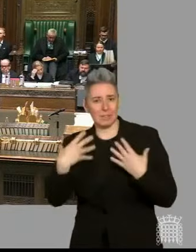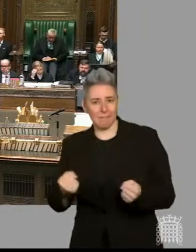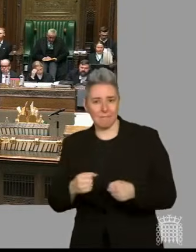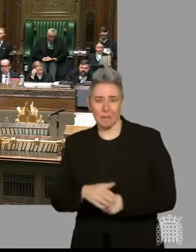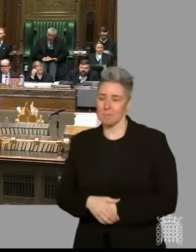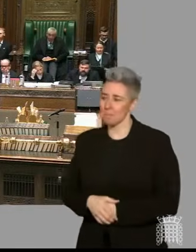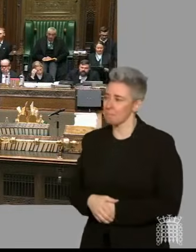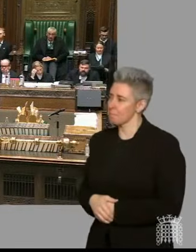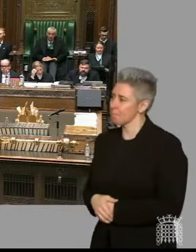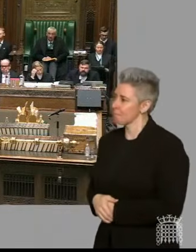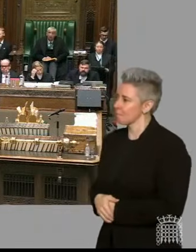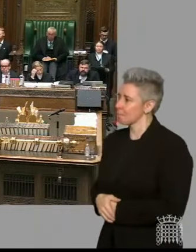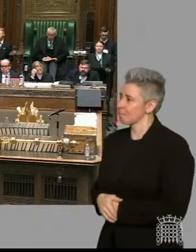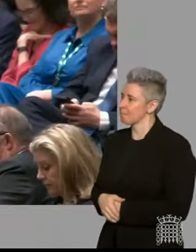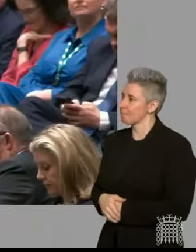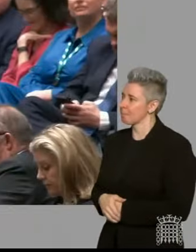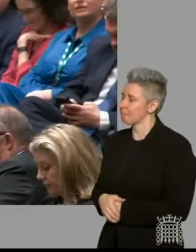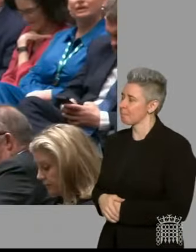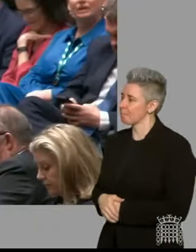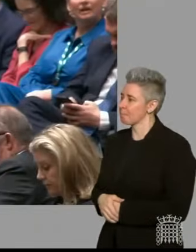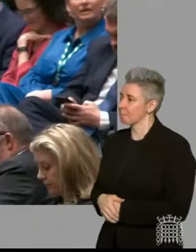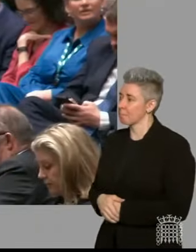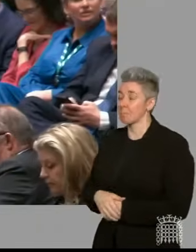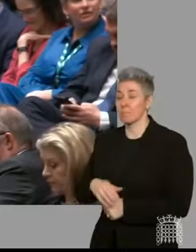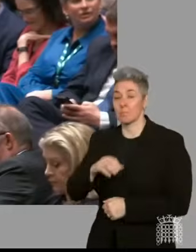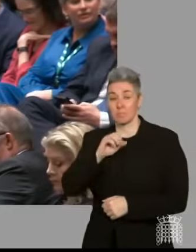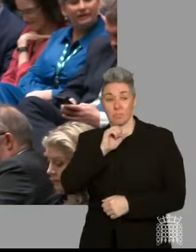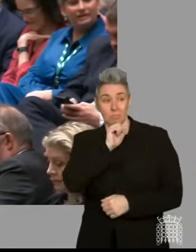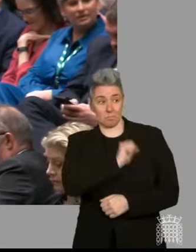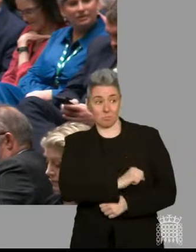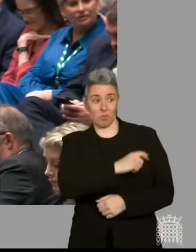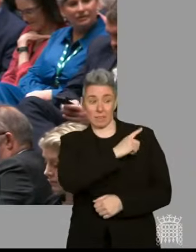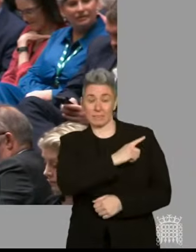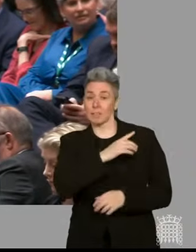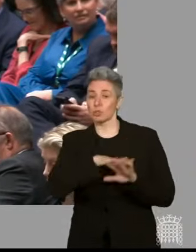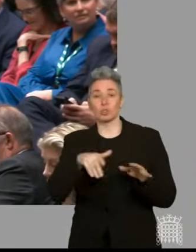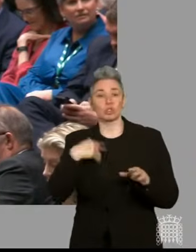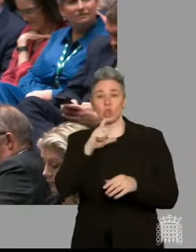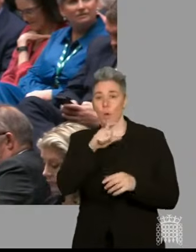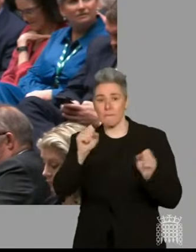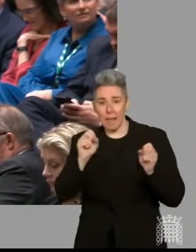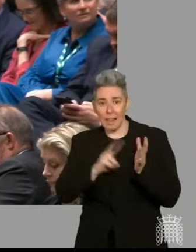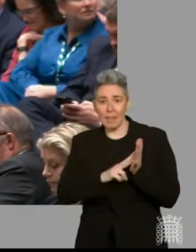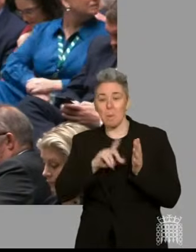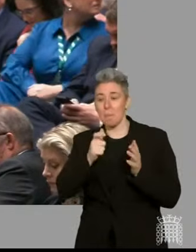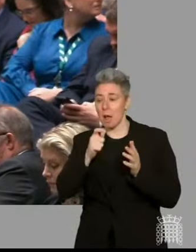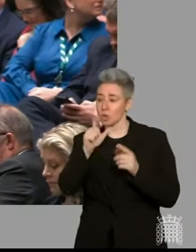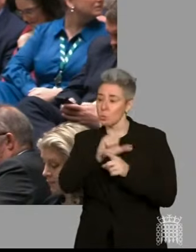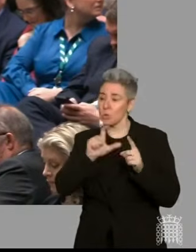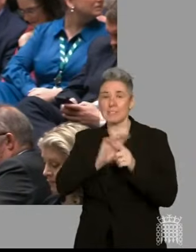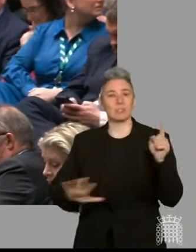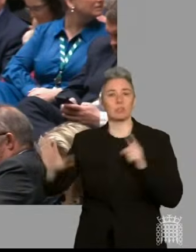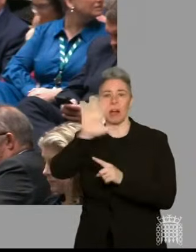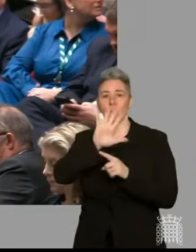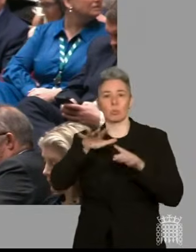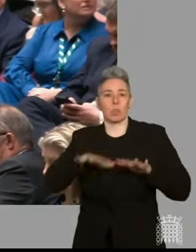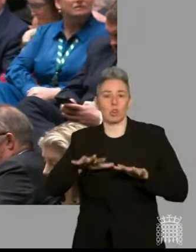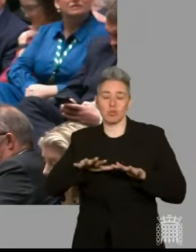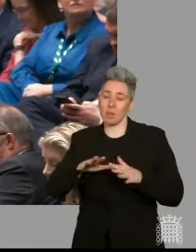not just the Colne Valley, but it's communities up and down the country. The government is investing billions in infrastructure